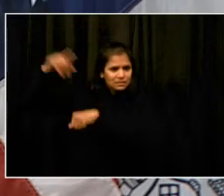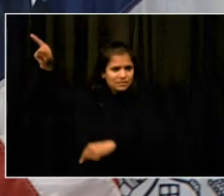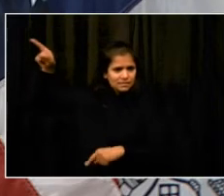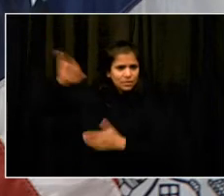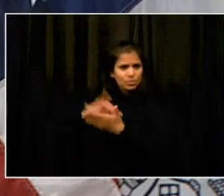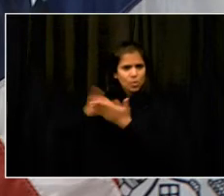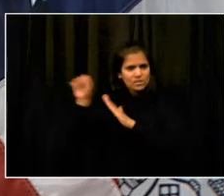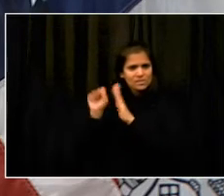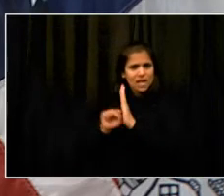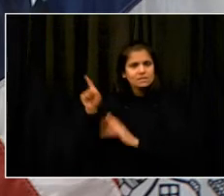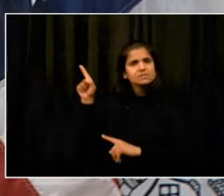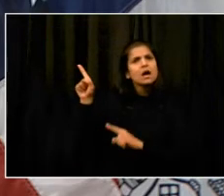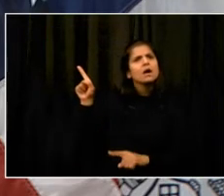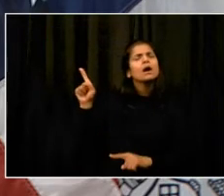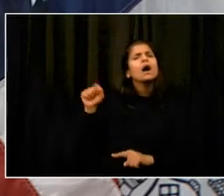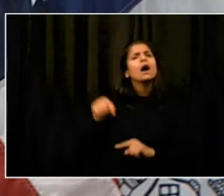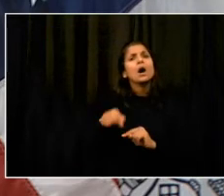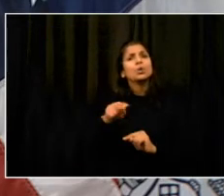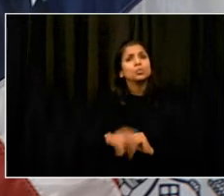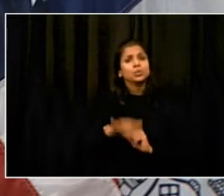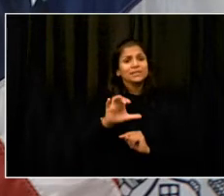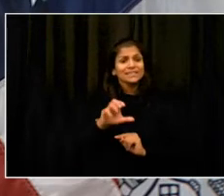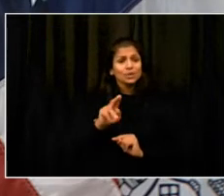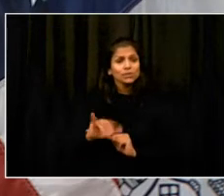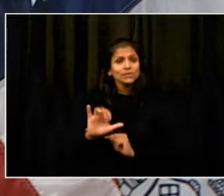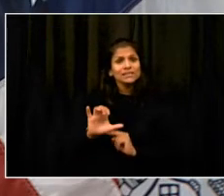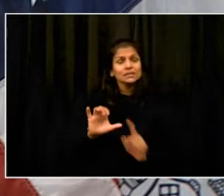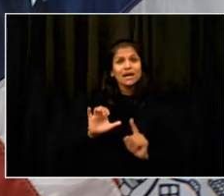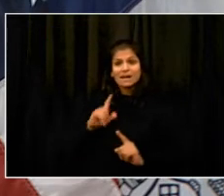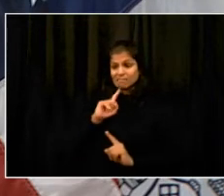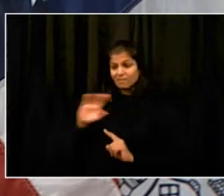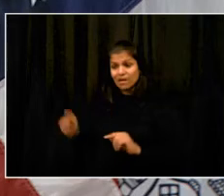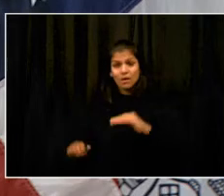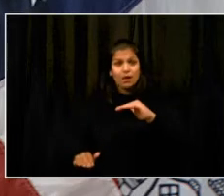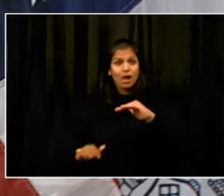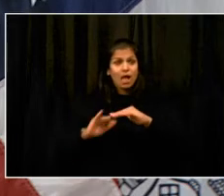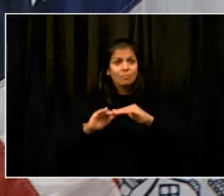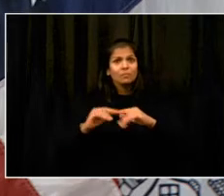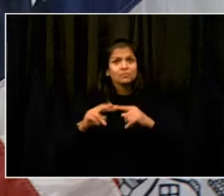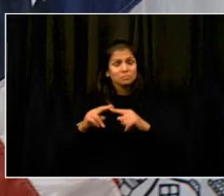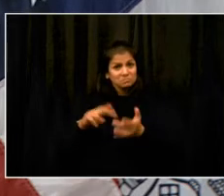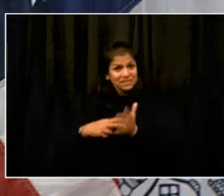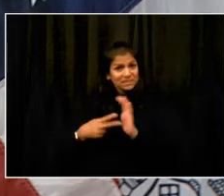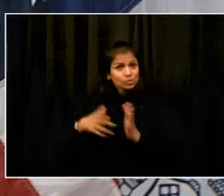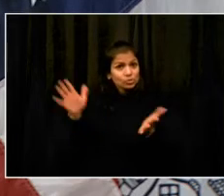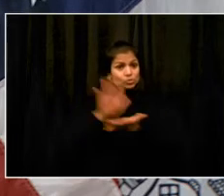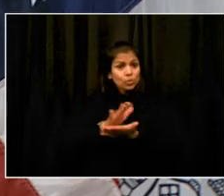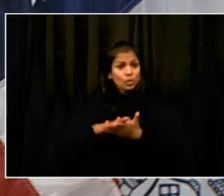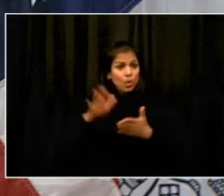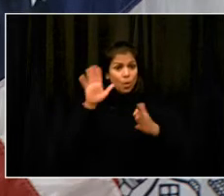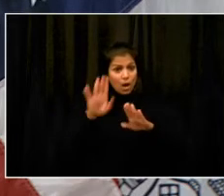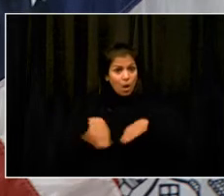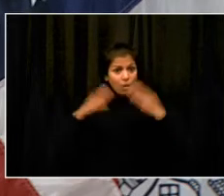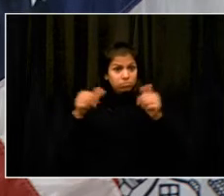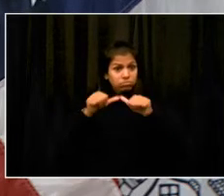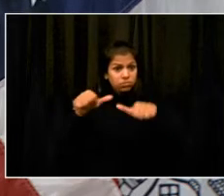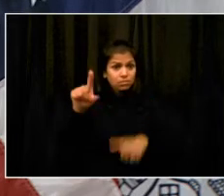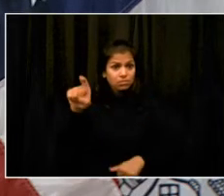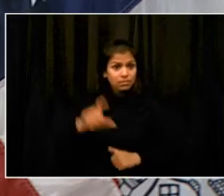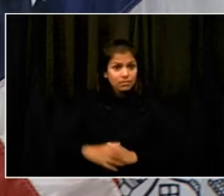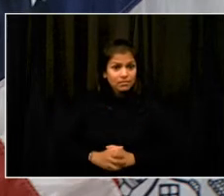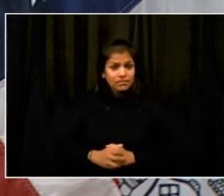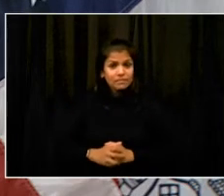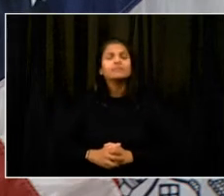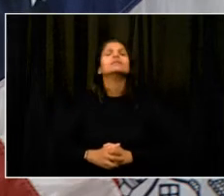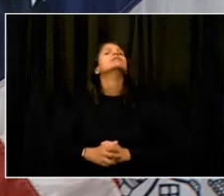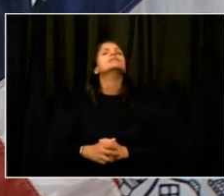do it? Right now, we have seen the schools as the safest places in New York City. I mean, we just have the evidence of it. So